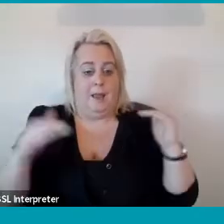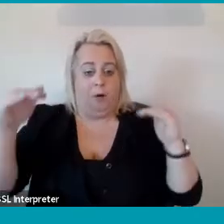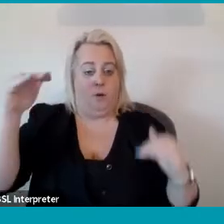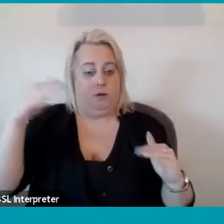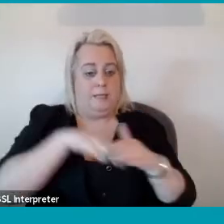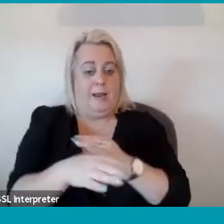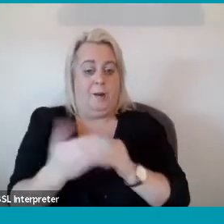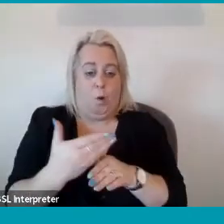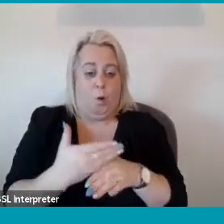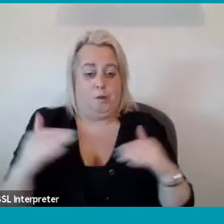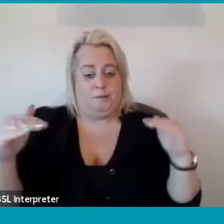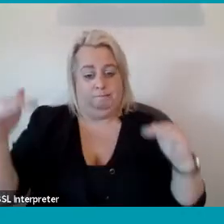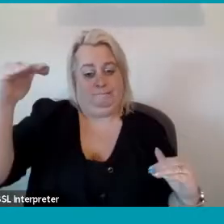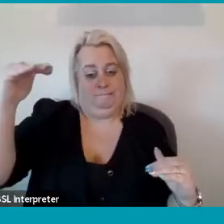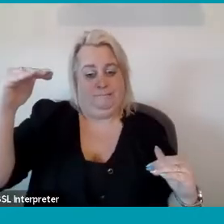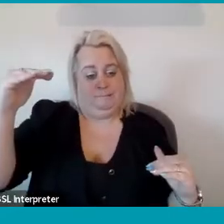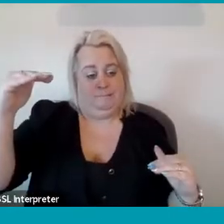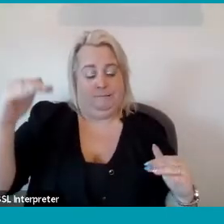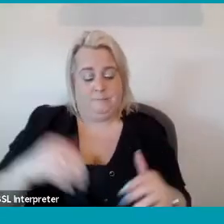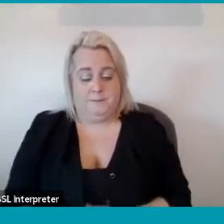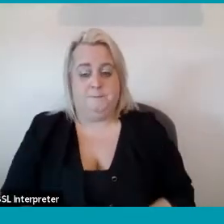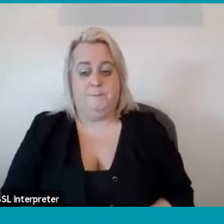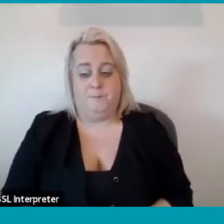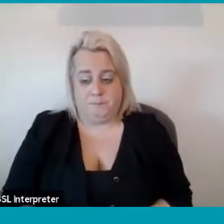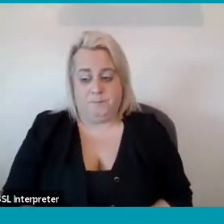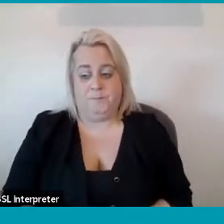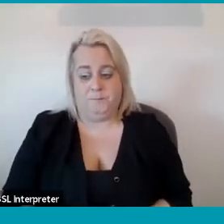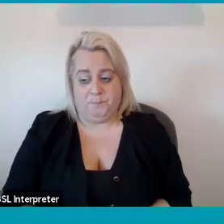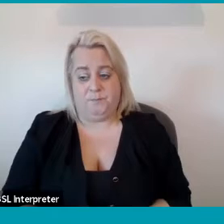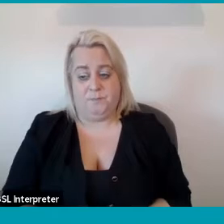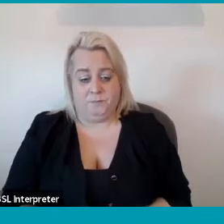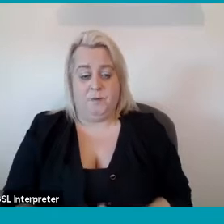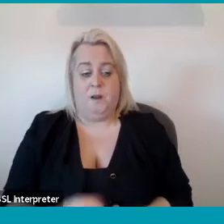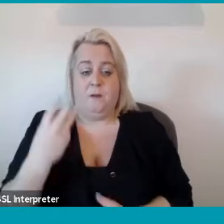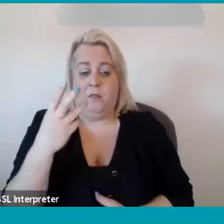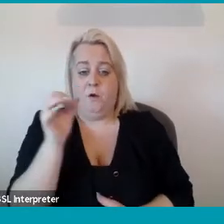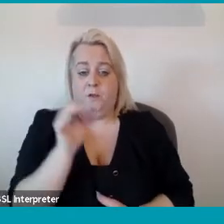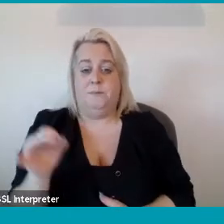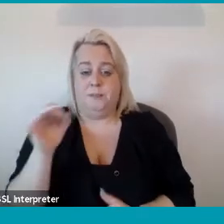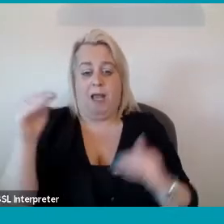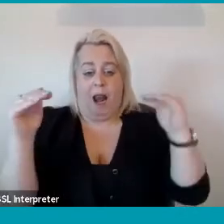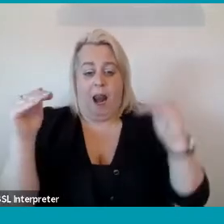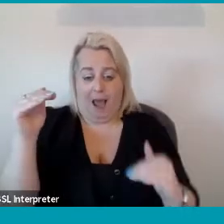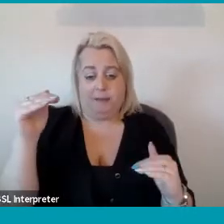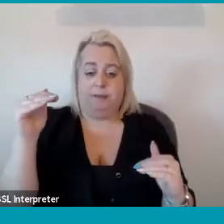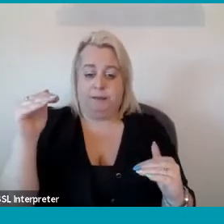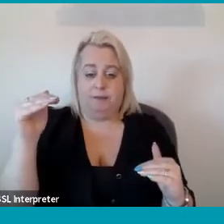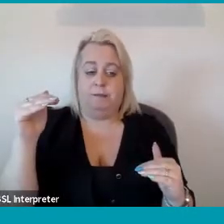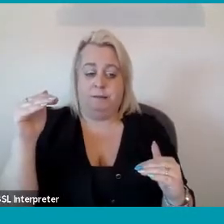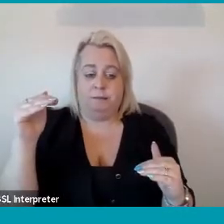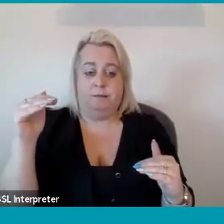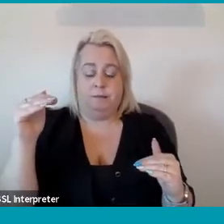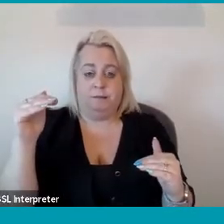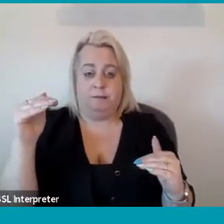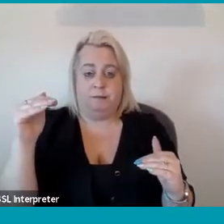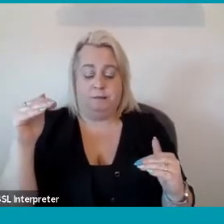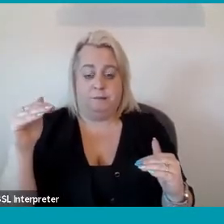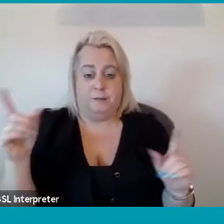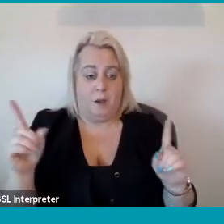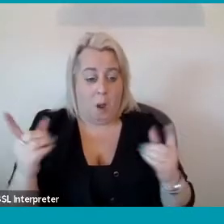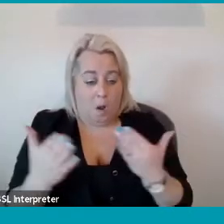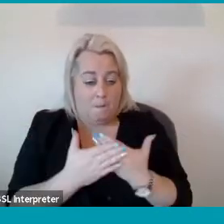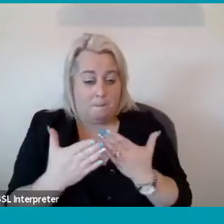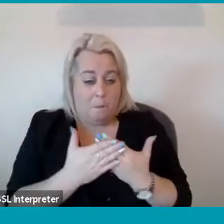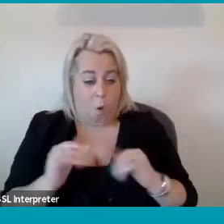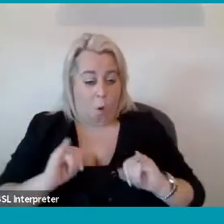everybody else. And we'll be looking at this later on. But actually, it's around 30%. And what's even more shocking is that it's been